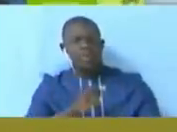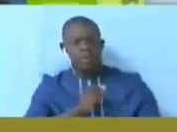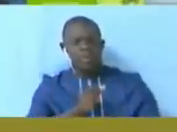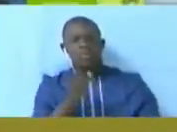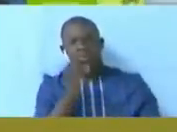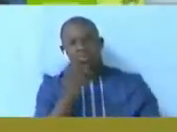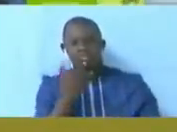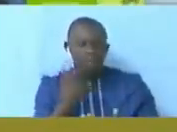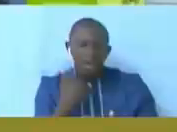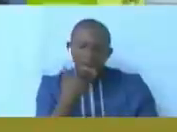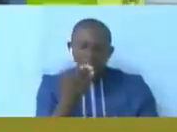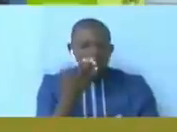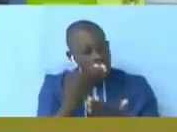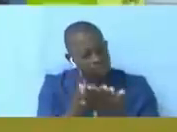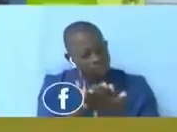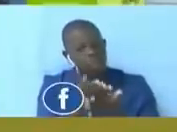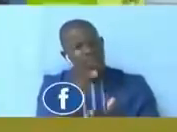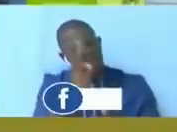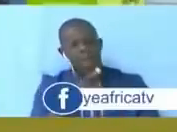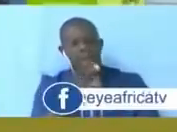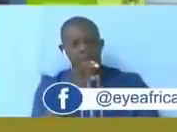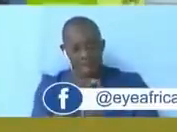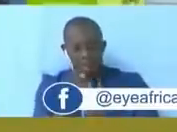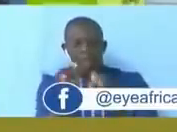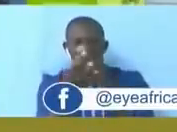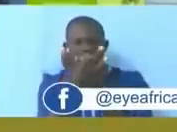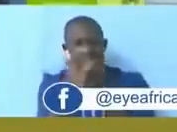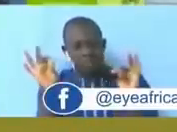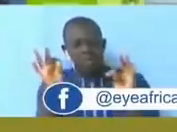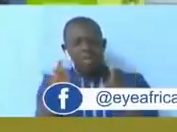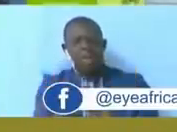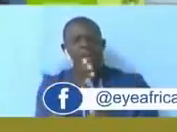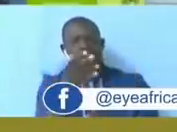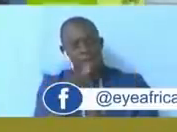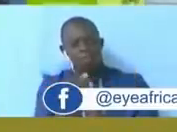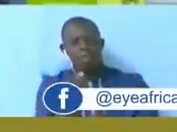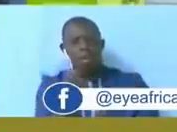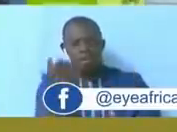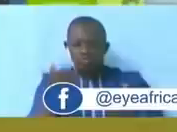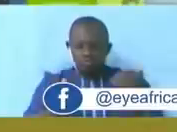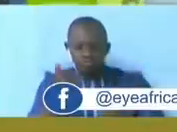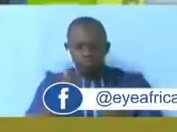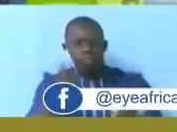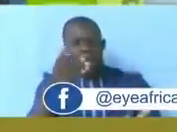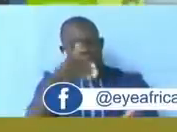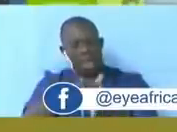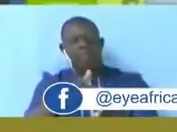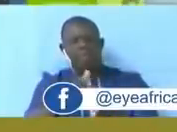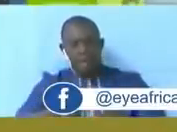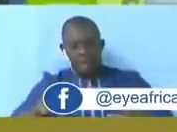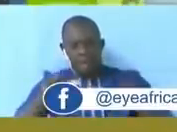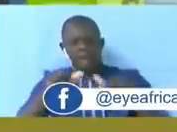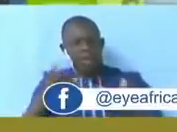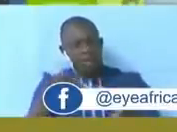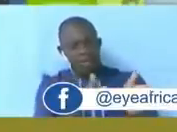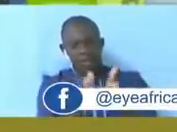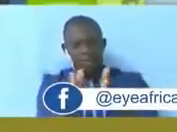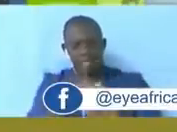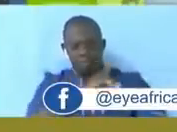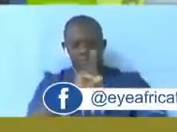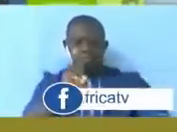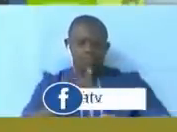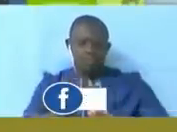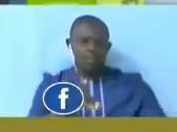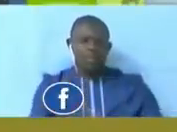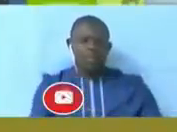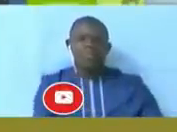to drop him at the riverside. Endani puru nga kata nga dema nga samba motola kata jindi bada la je ferry